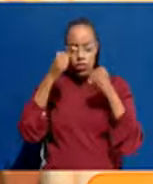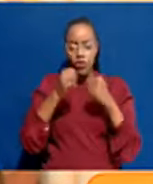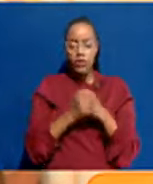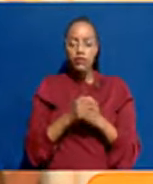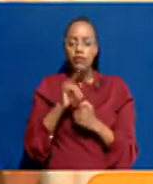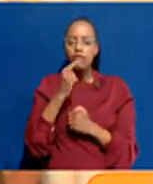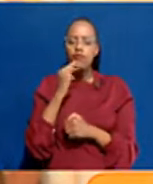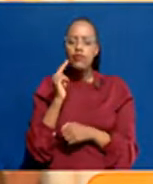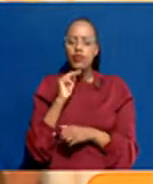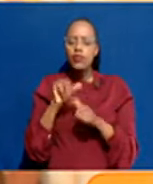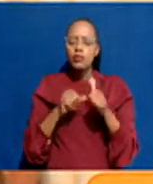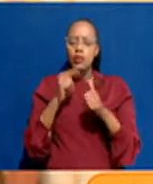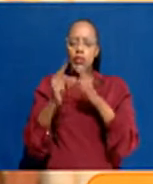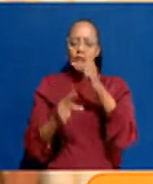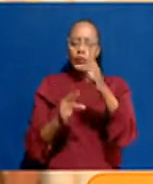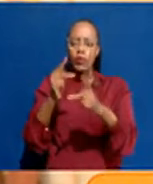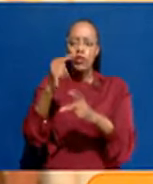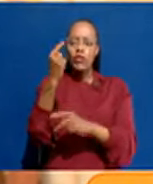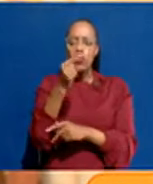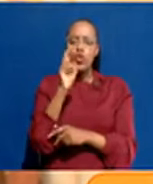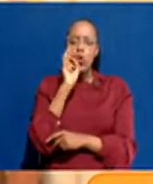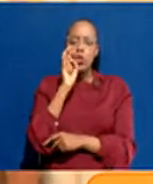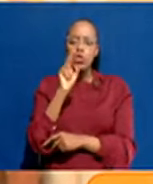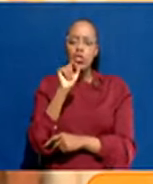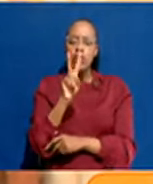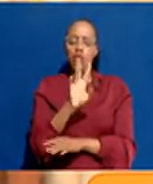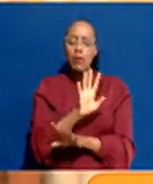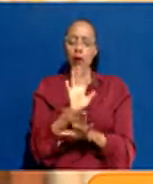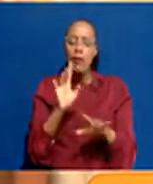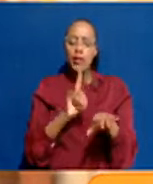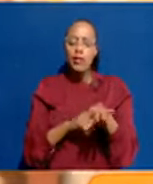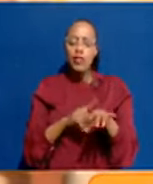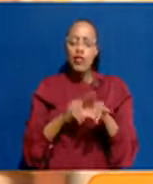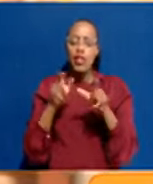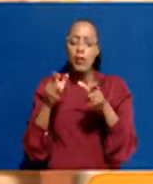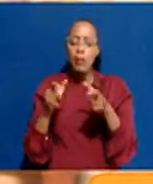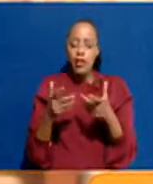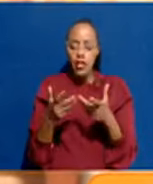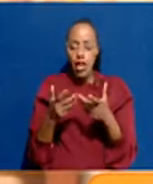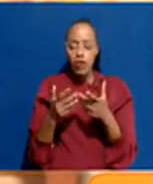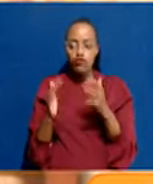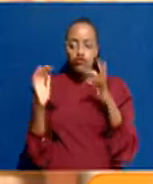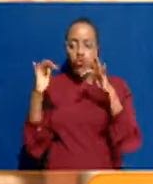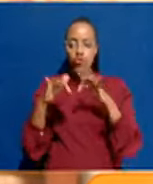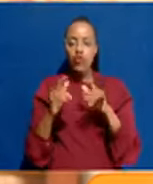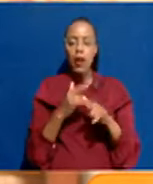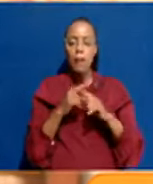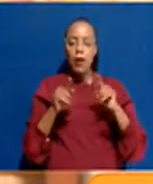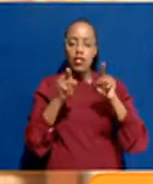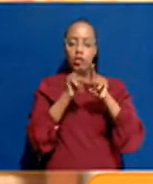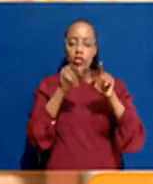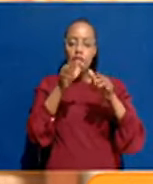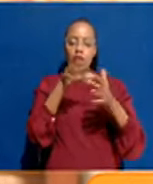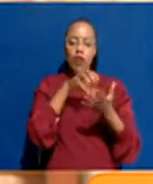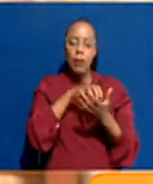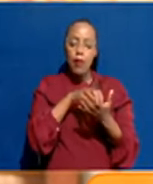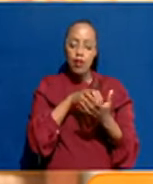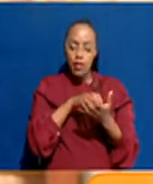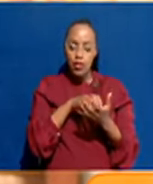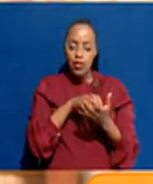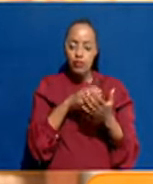about the process. You only saw him on television during the press conference. Yeah. But now from your seat, which is that of